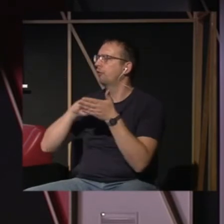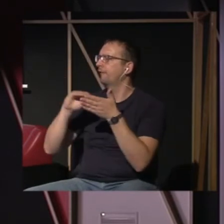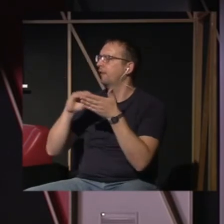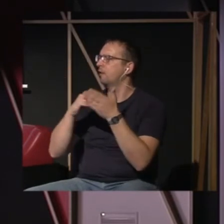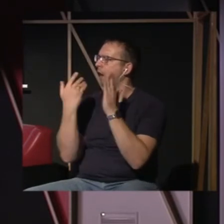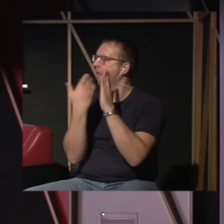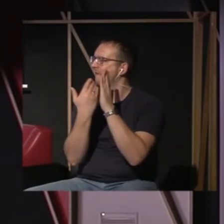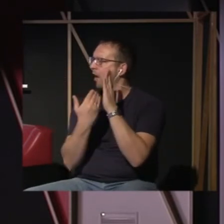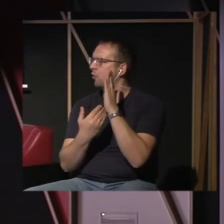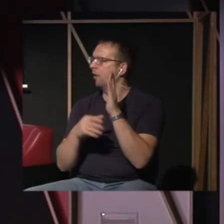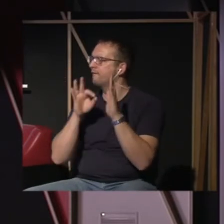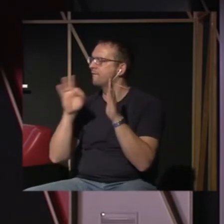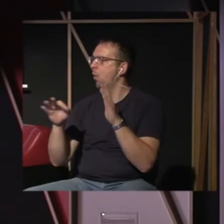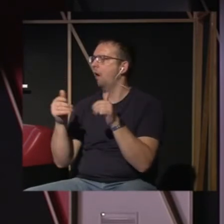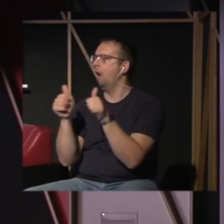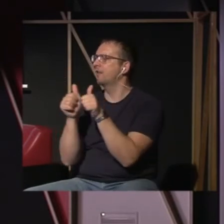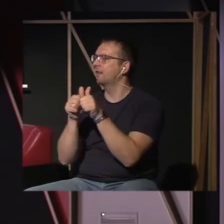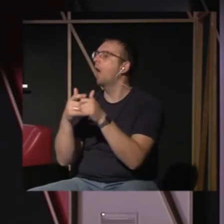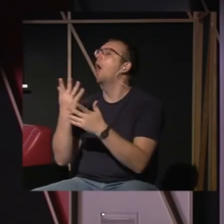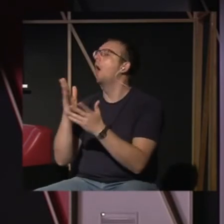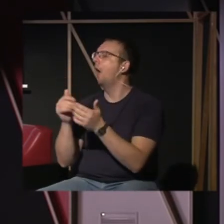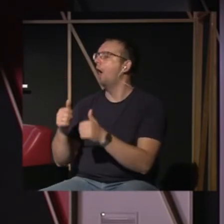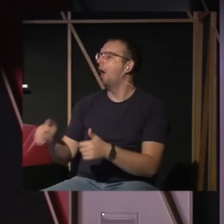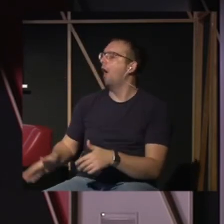at the World, at the Super Cup.